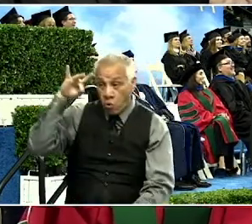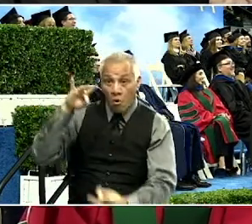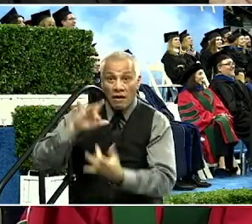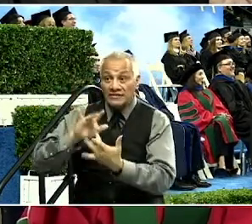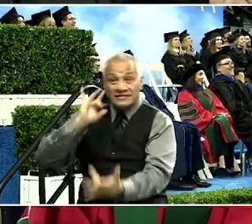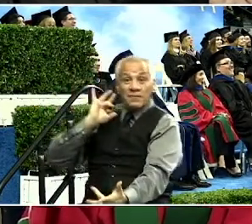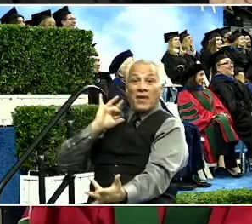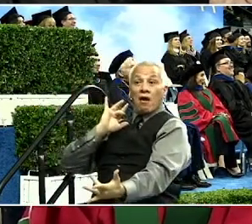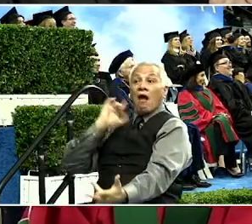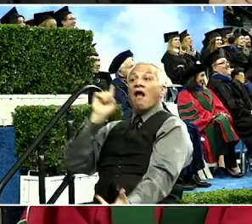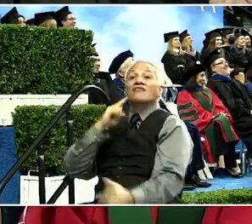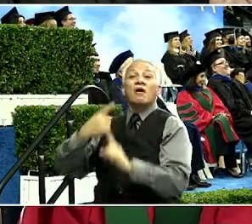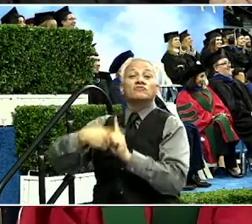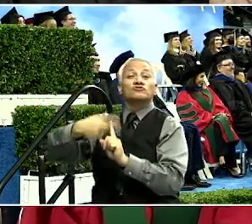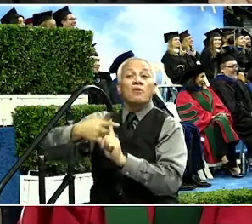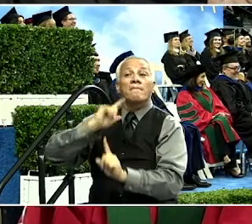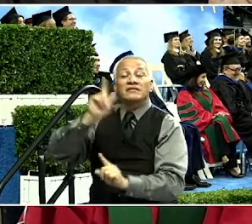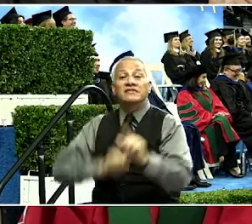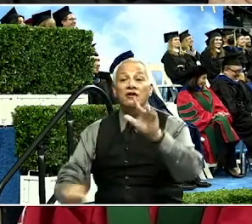dead.